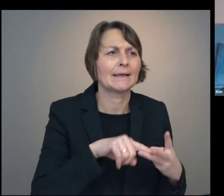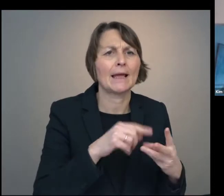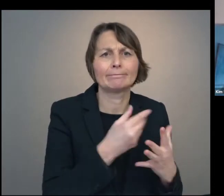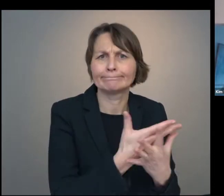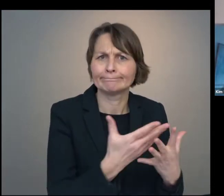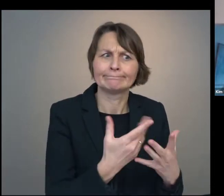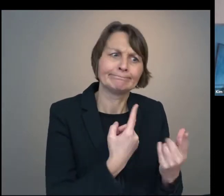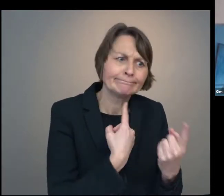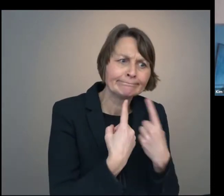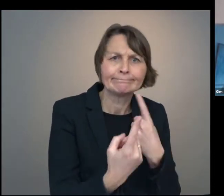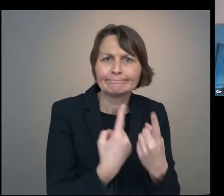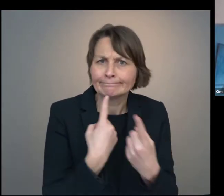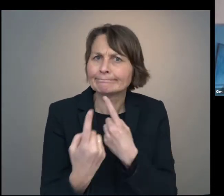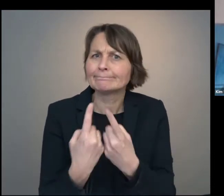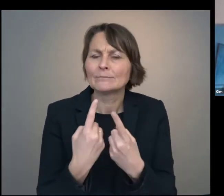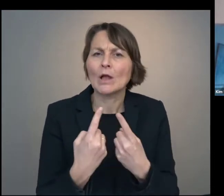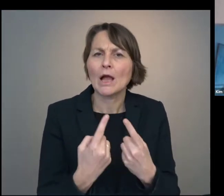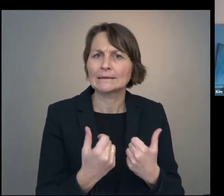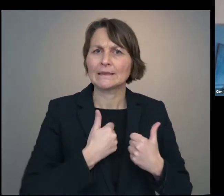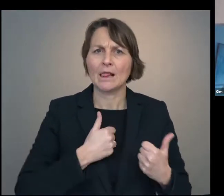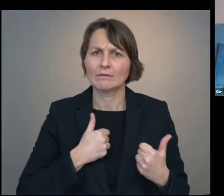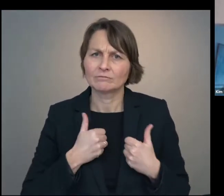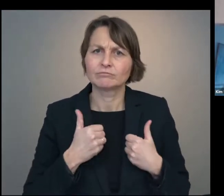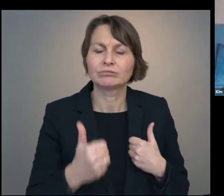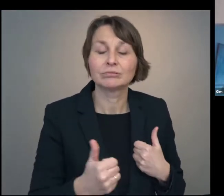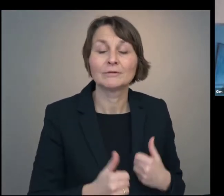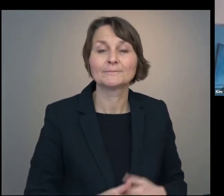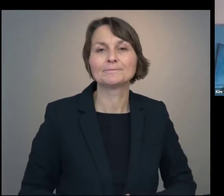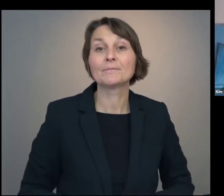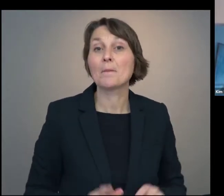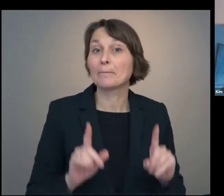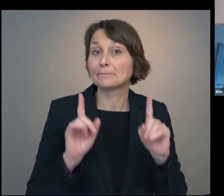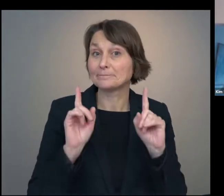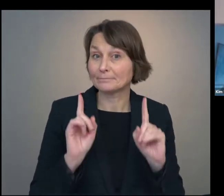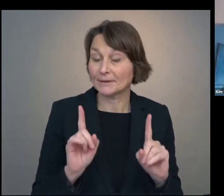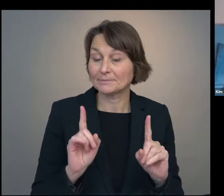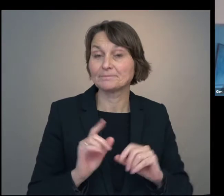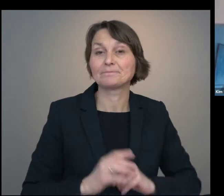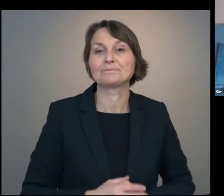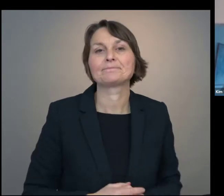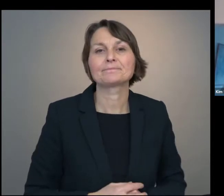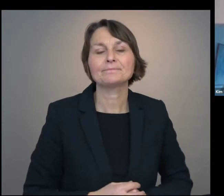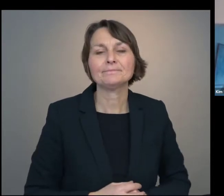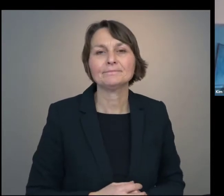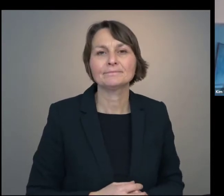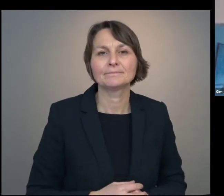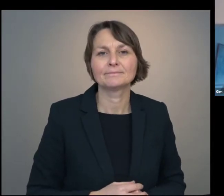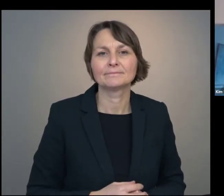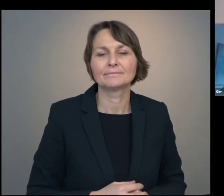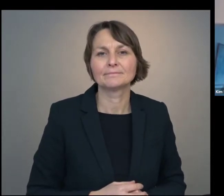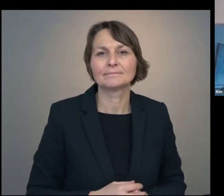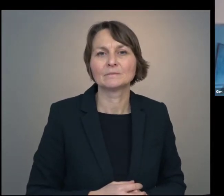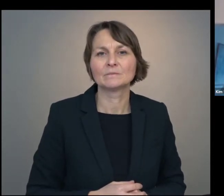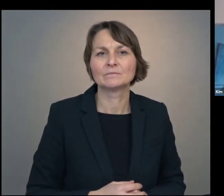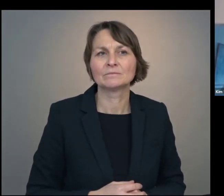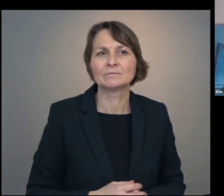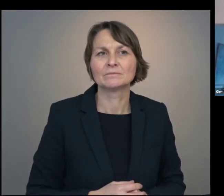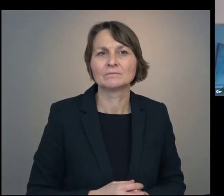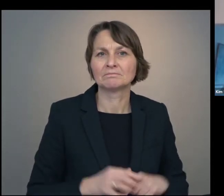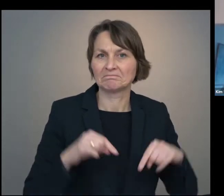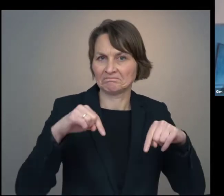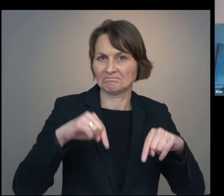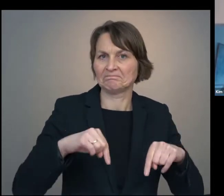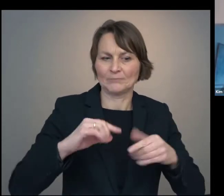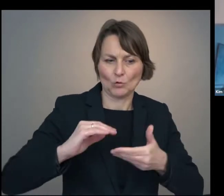So that's how we do it. Having said that, It is clearly that in